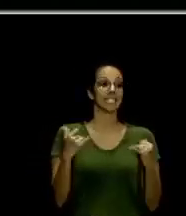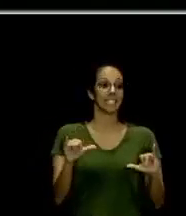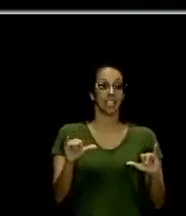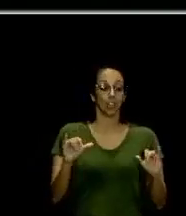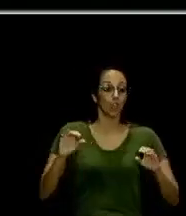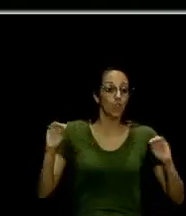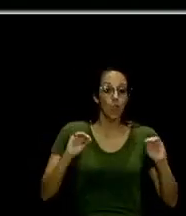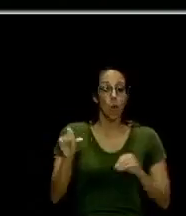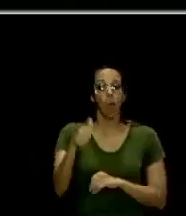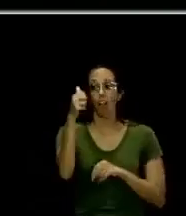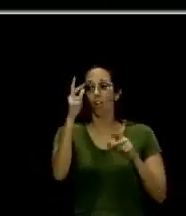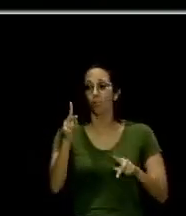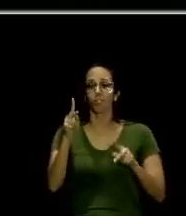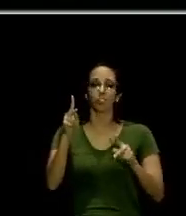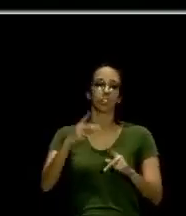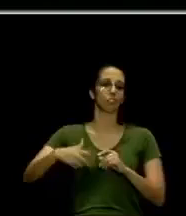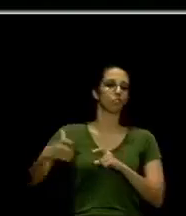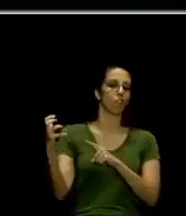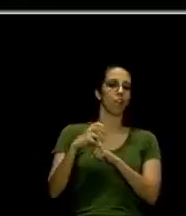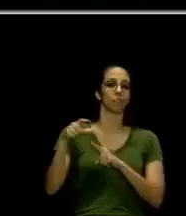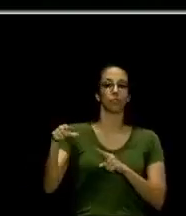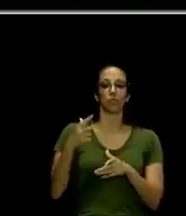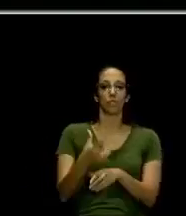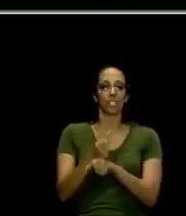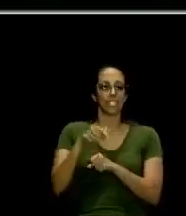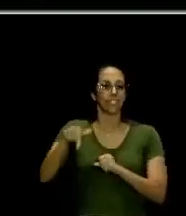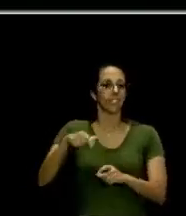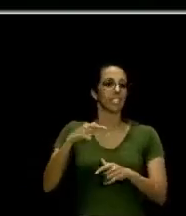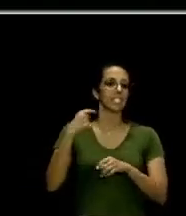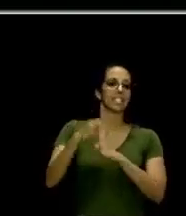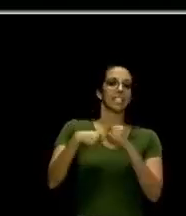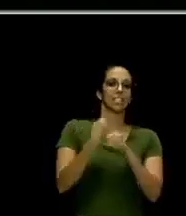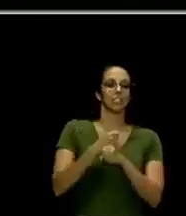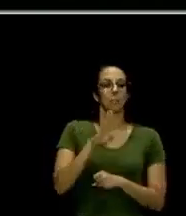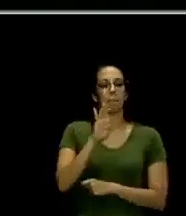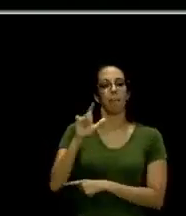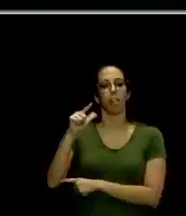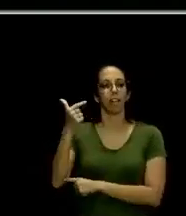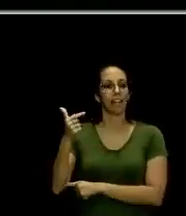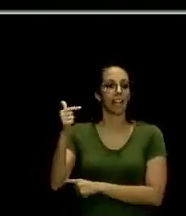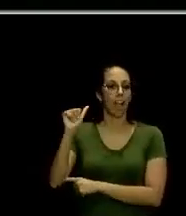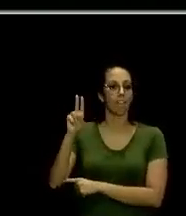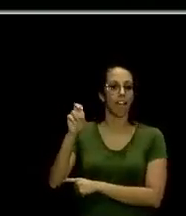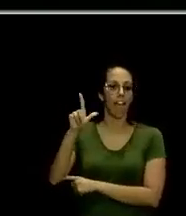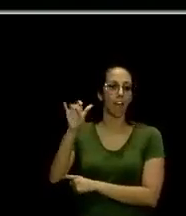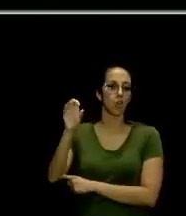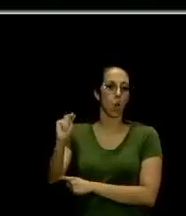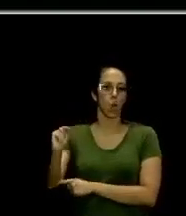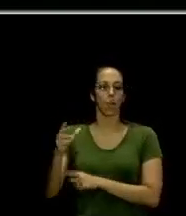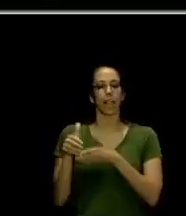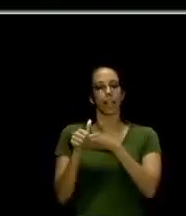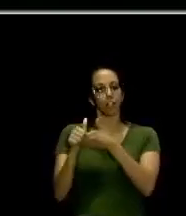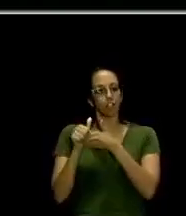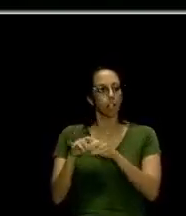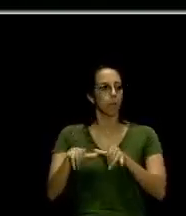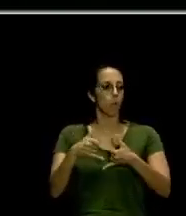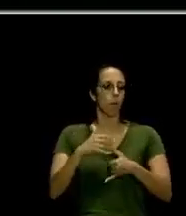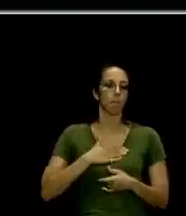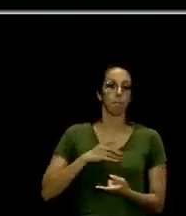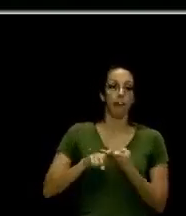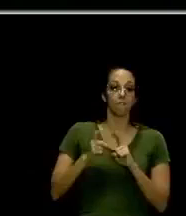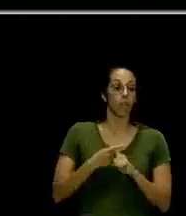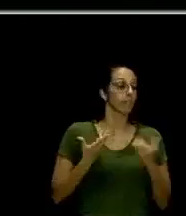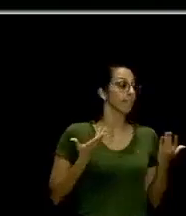to receive this year's Bill Galvano Leadership Award than my friend,